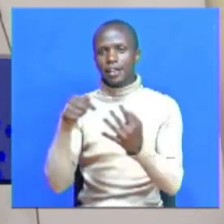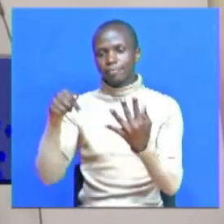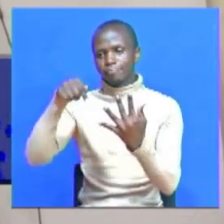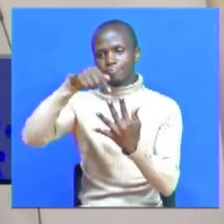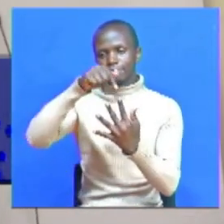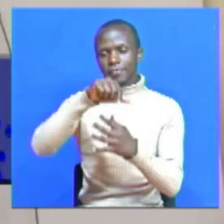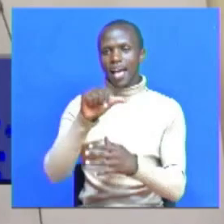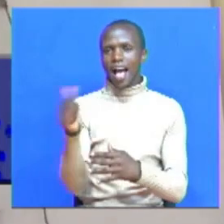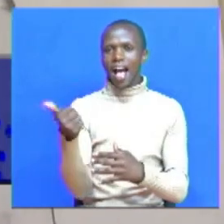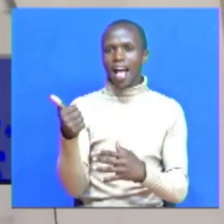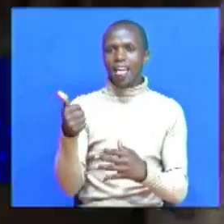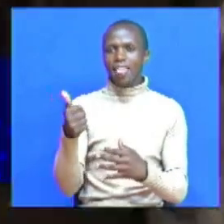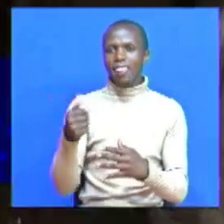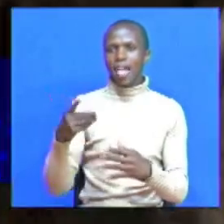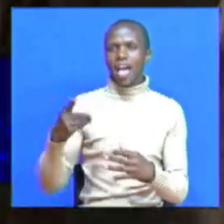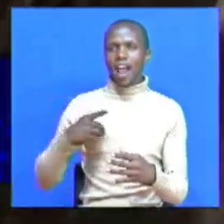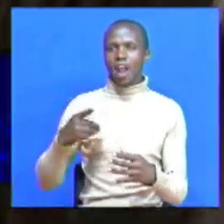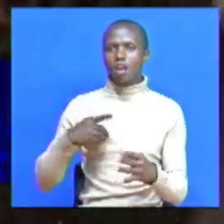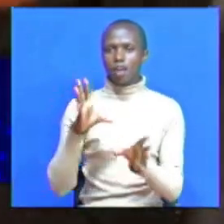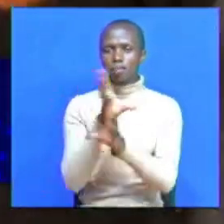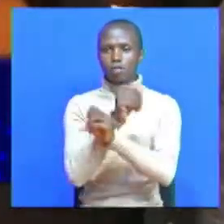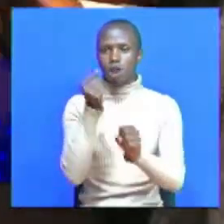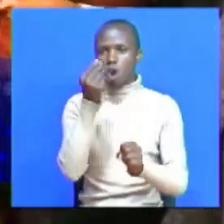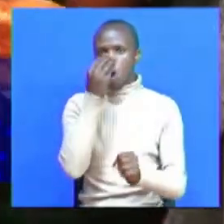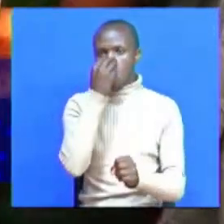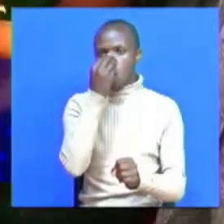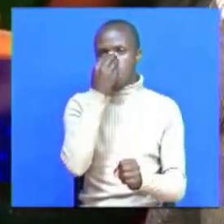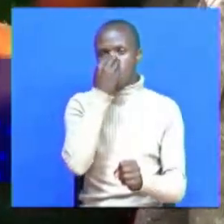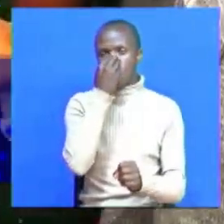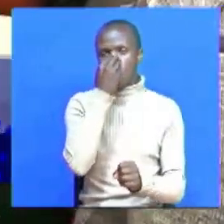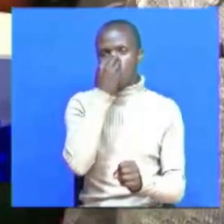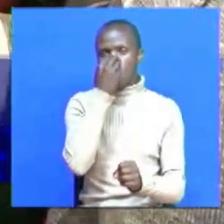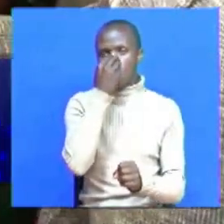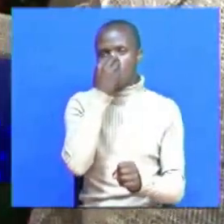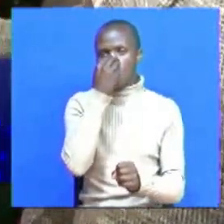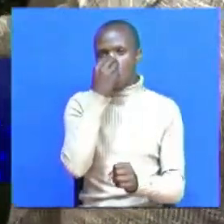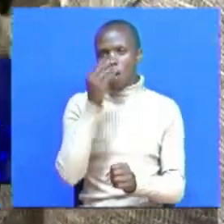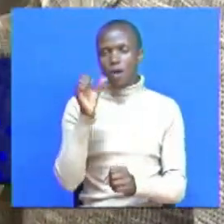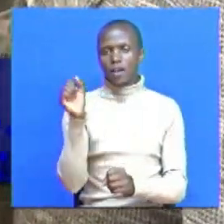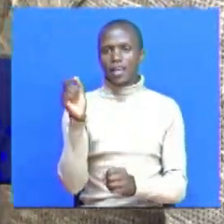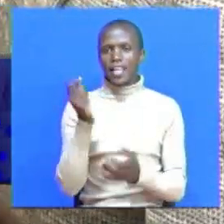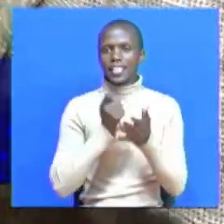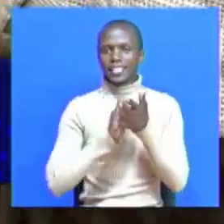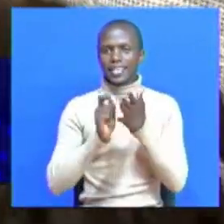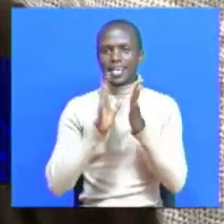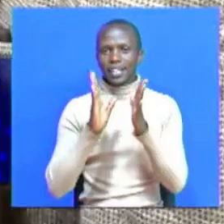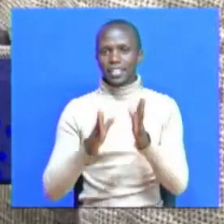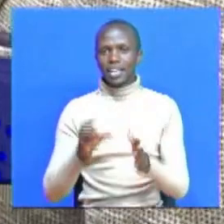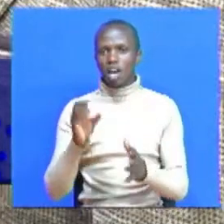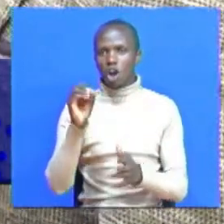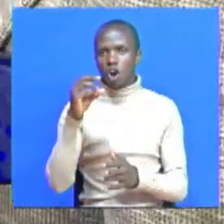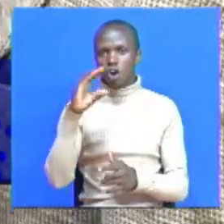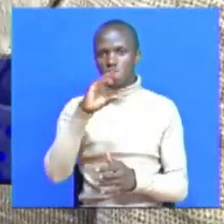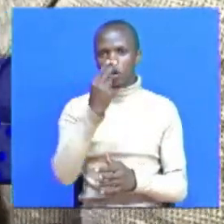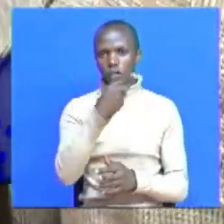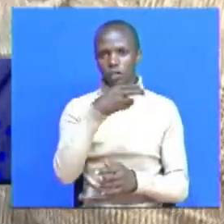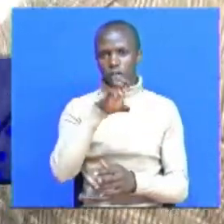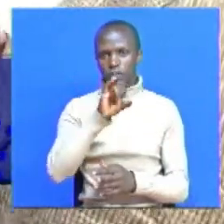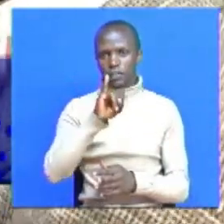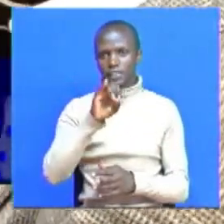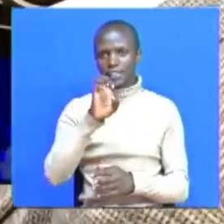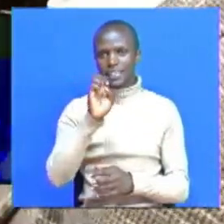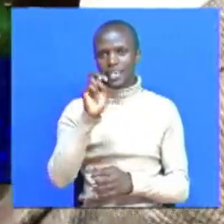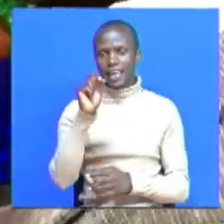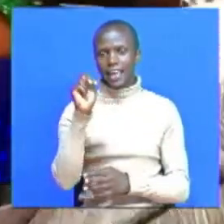President William Ruto's daughter and Youth Affairs champion Charlene Ruto, Secretary for Youth Affairs Raymond Ucheng, comedians Churchill